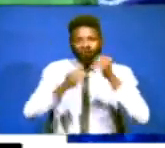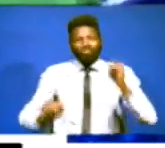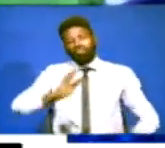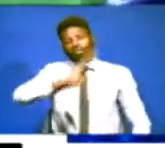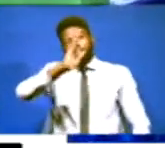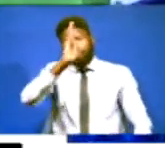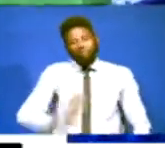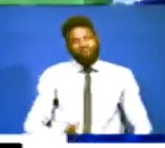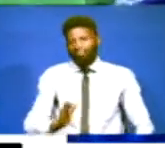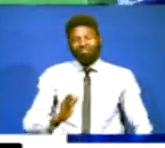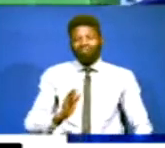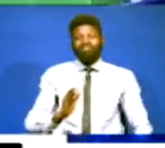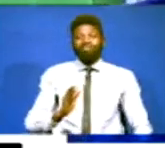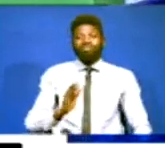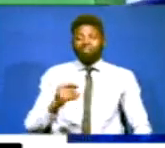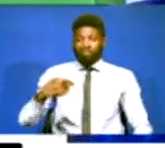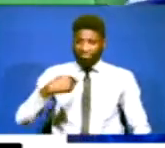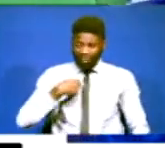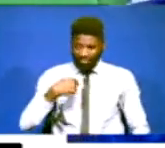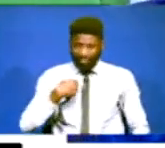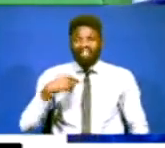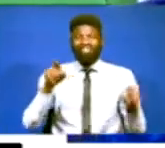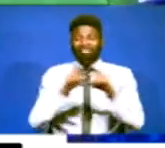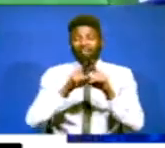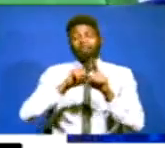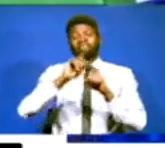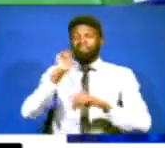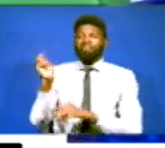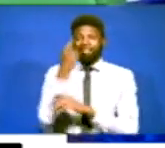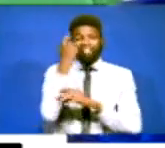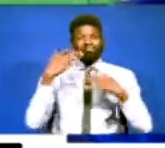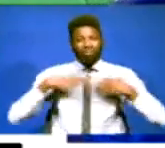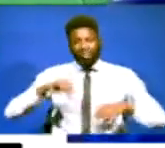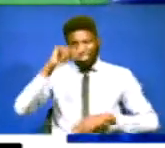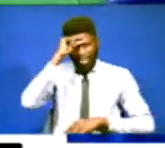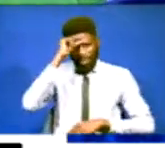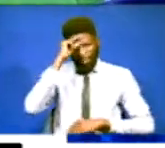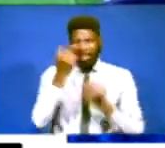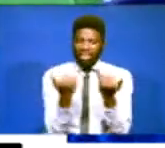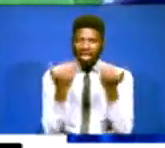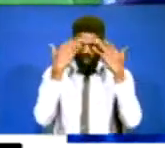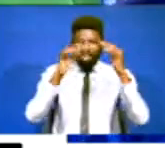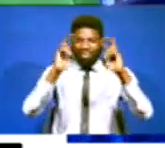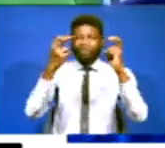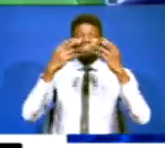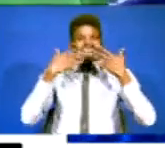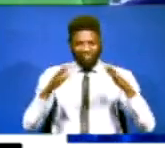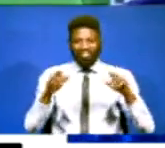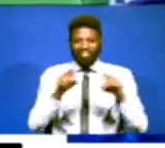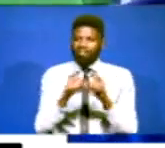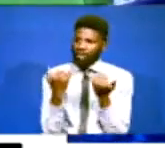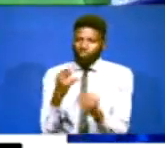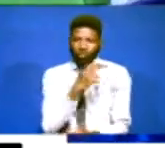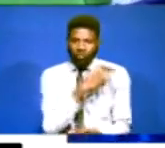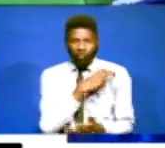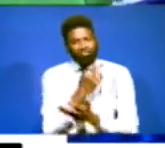The president and I and the rest of us in government are seized of this matter, and a lot of consultations are going